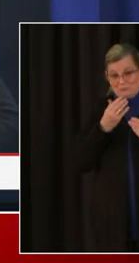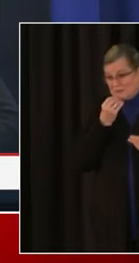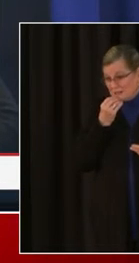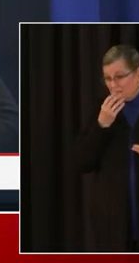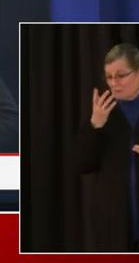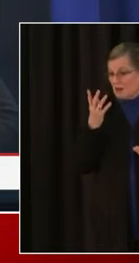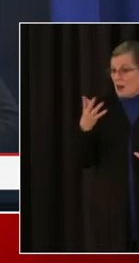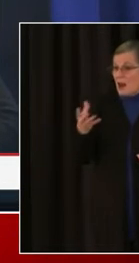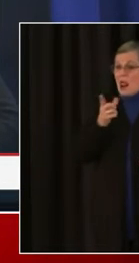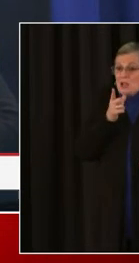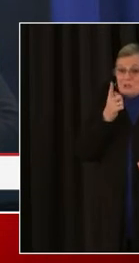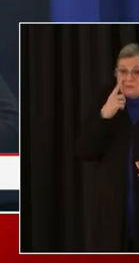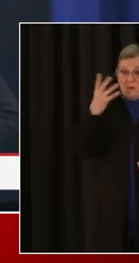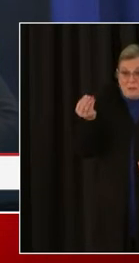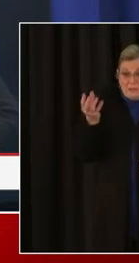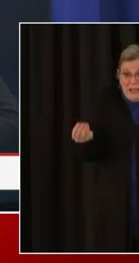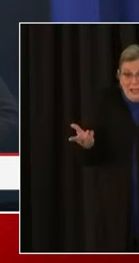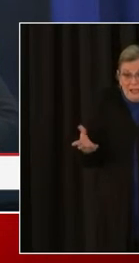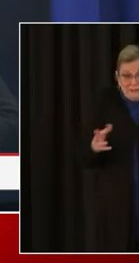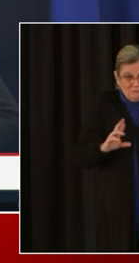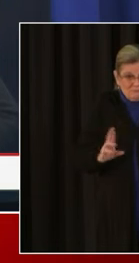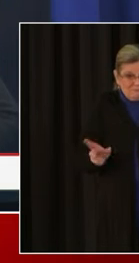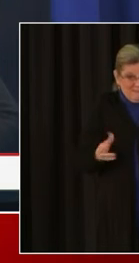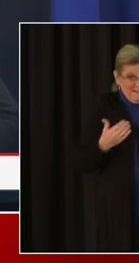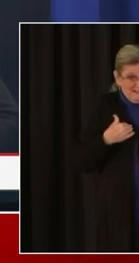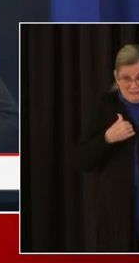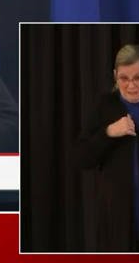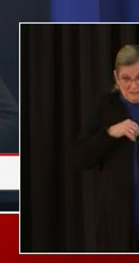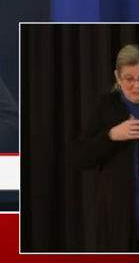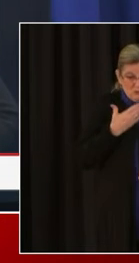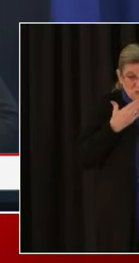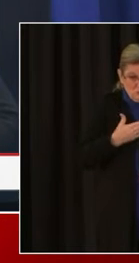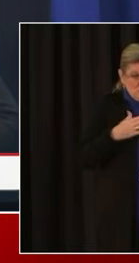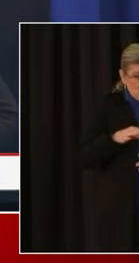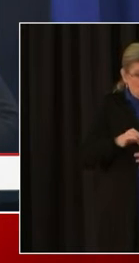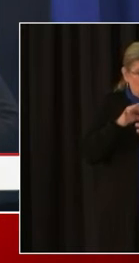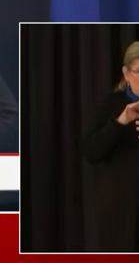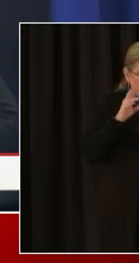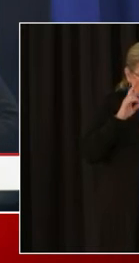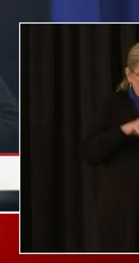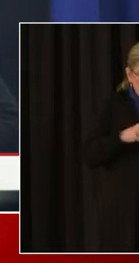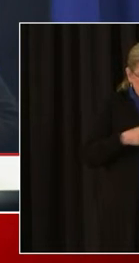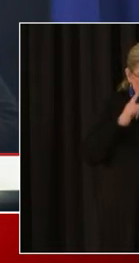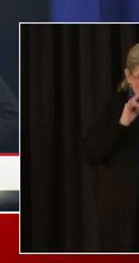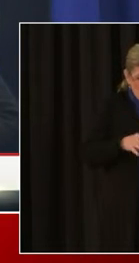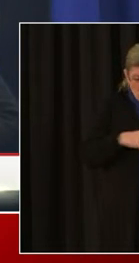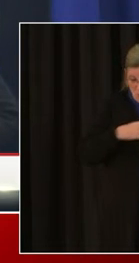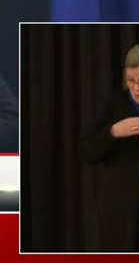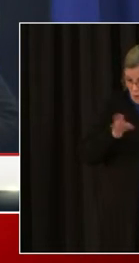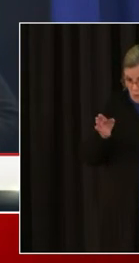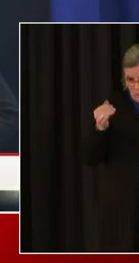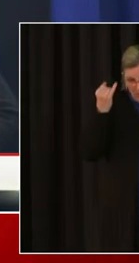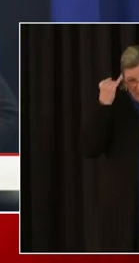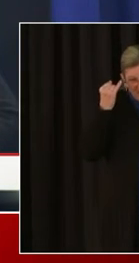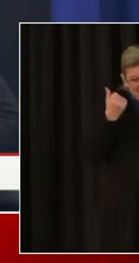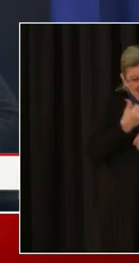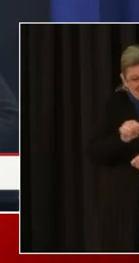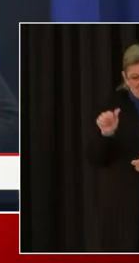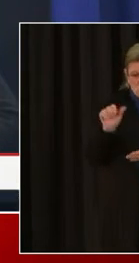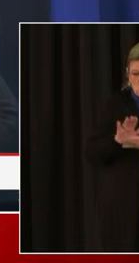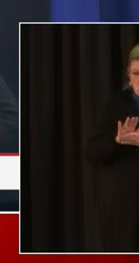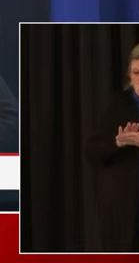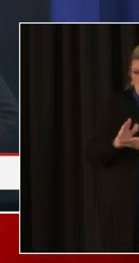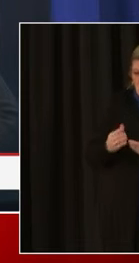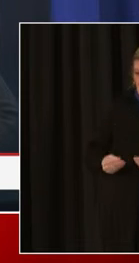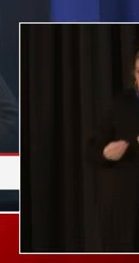lunch outdoor as well. And that is the preference for that particular campus. We're open to supporting schools that want